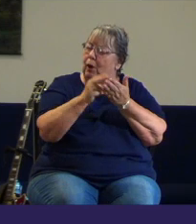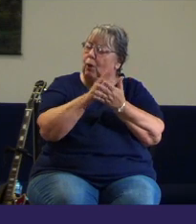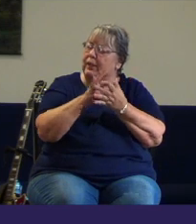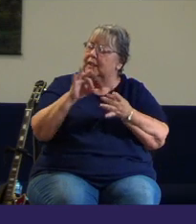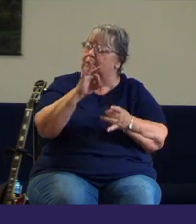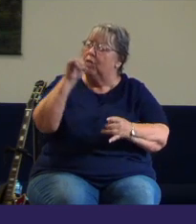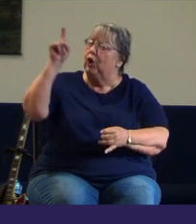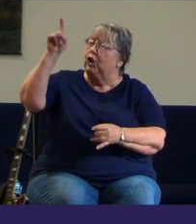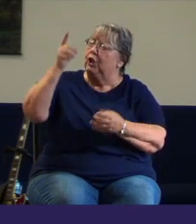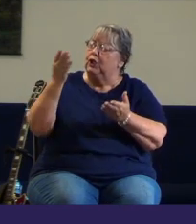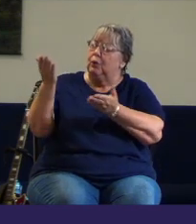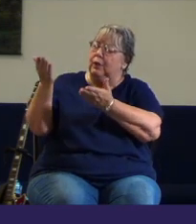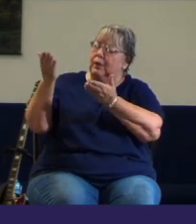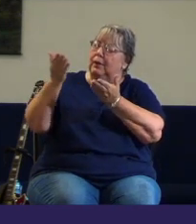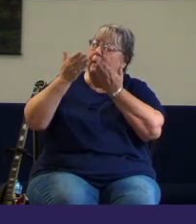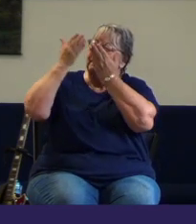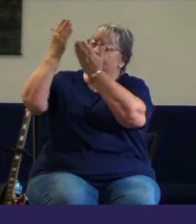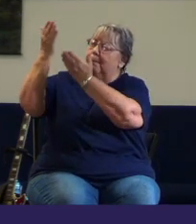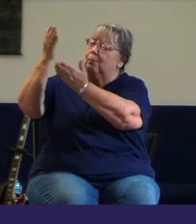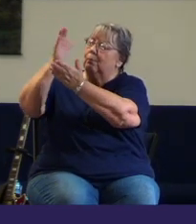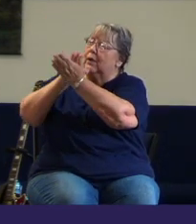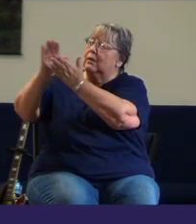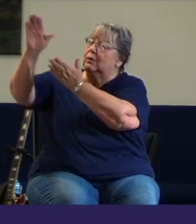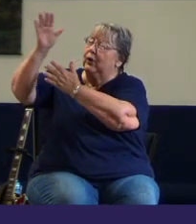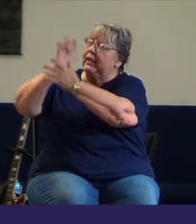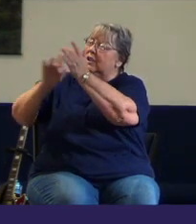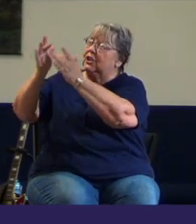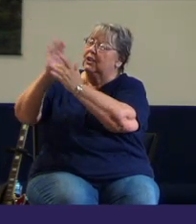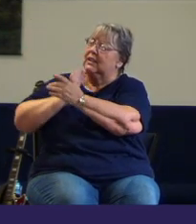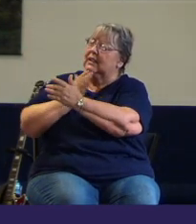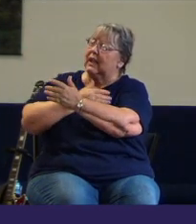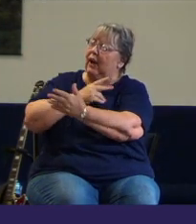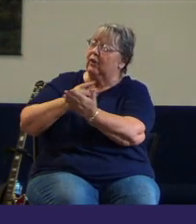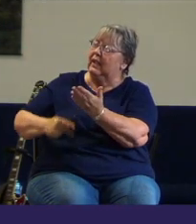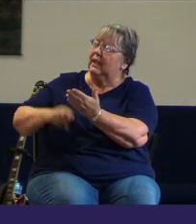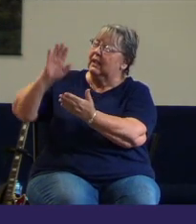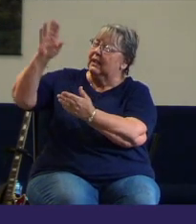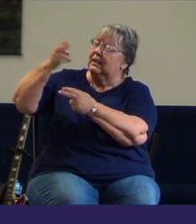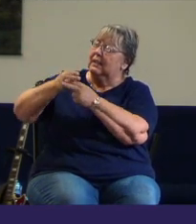glory to our King Jesus. In his name we pray. Amen.